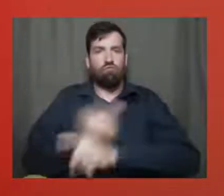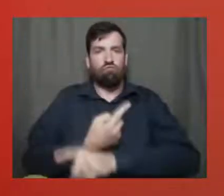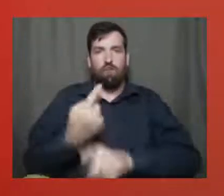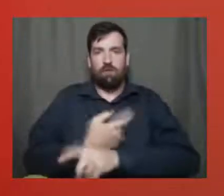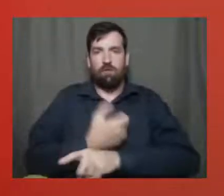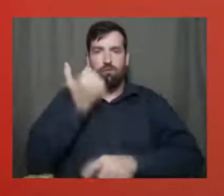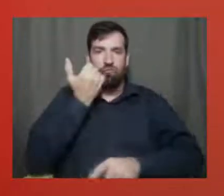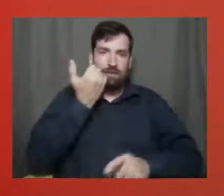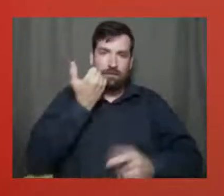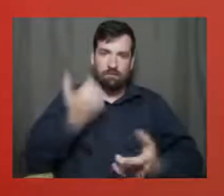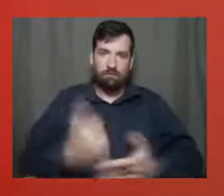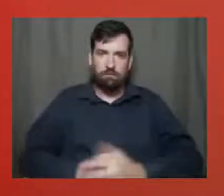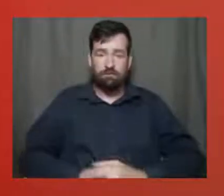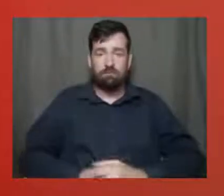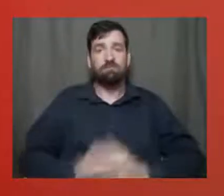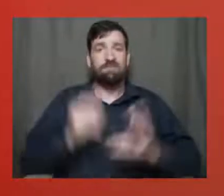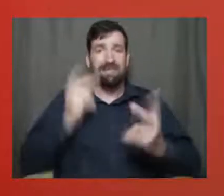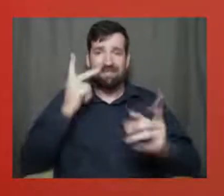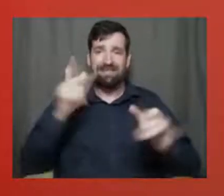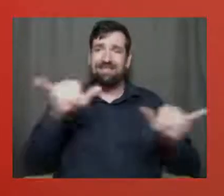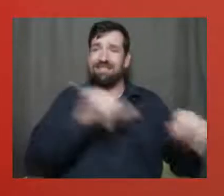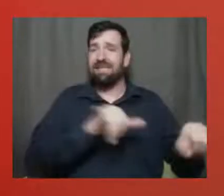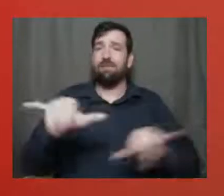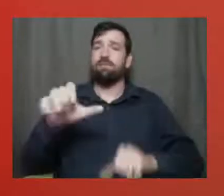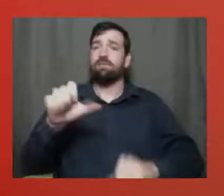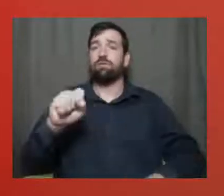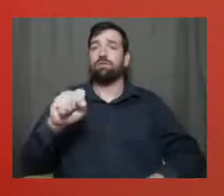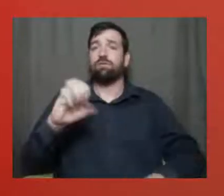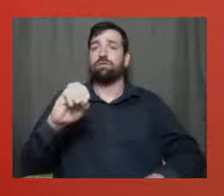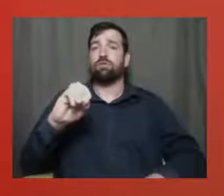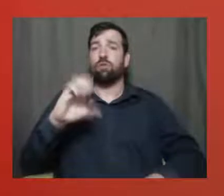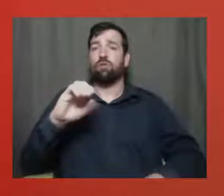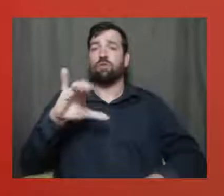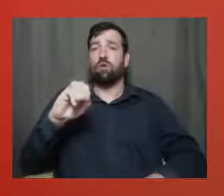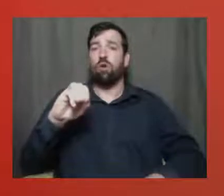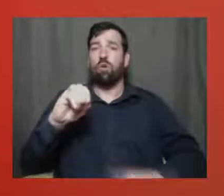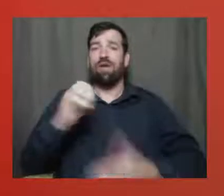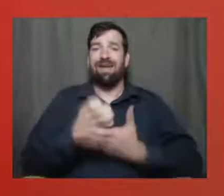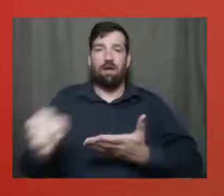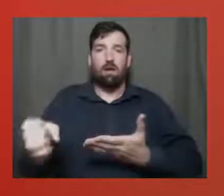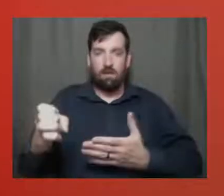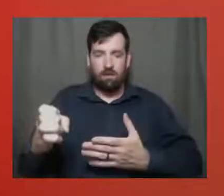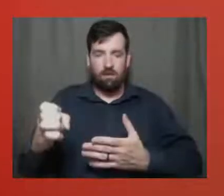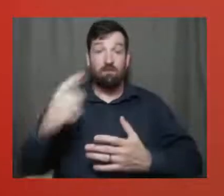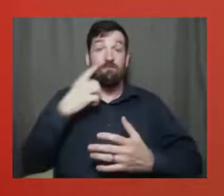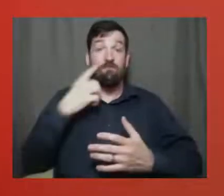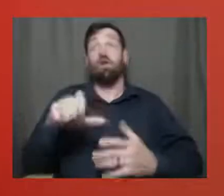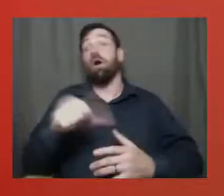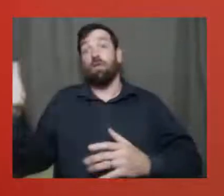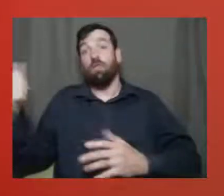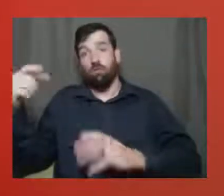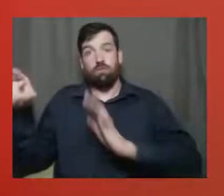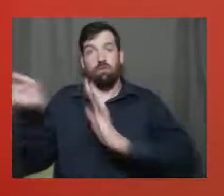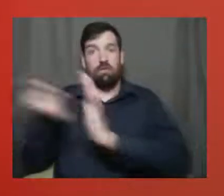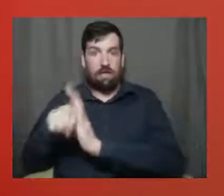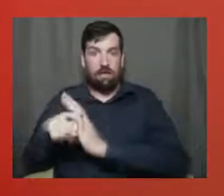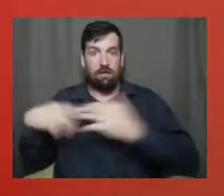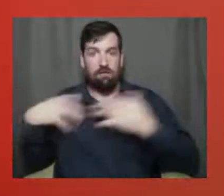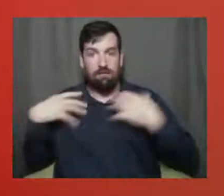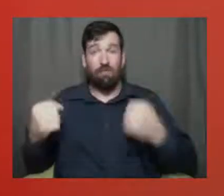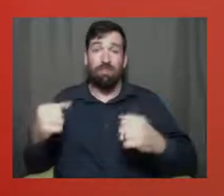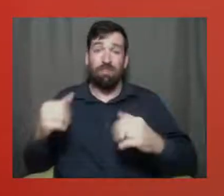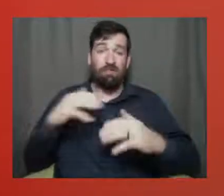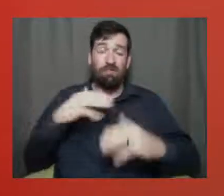see some of these same socioeconomic factors correlate with adverse health otherwise, whether it be heart or other organs within the body.